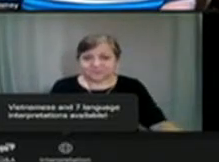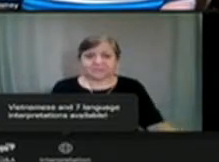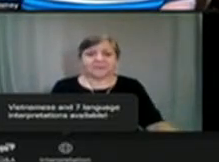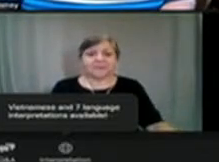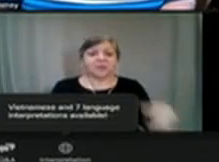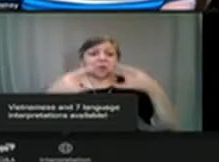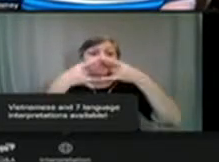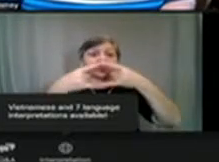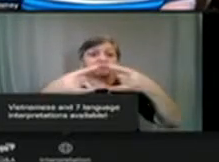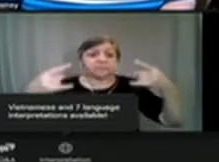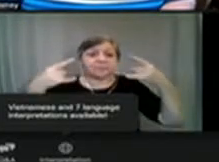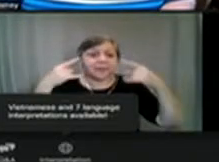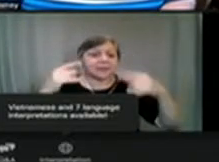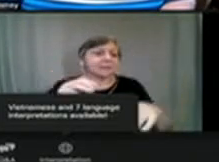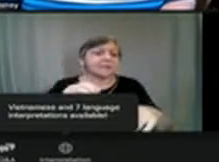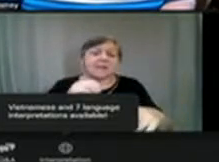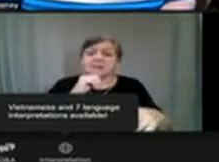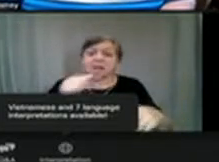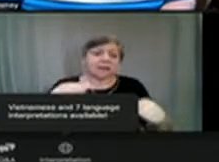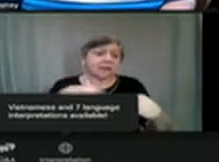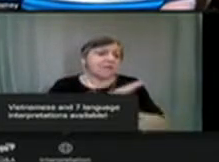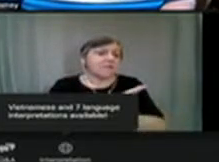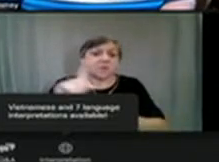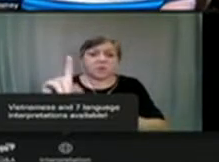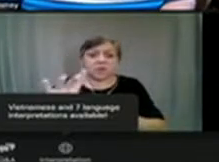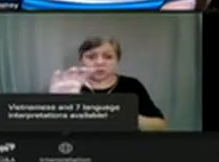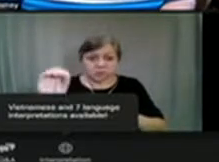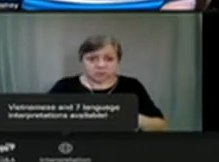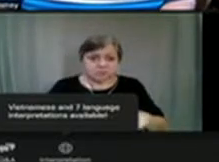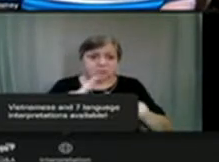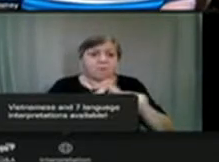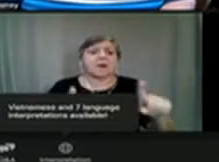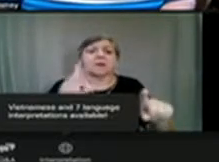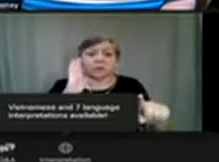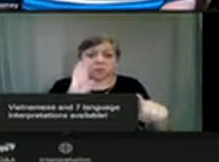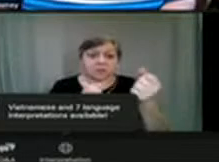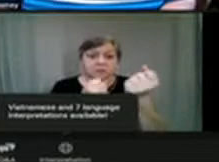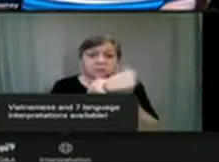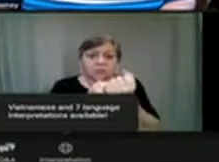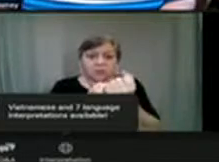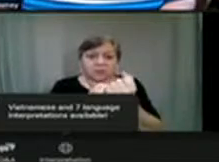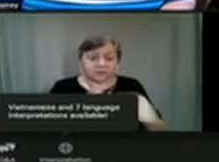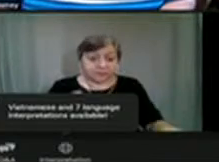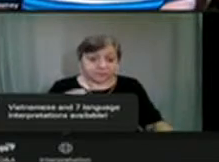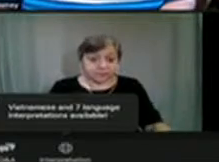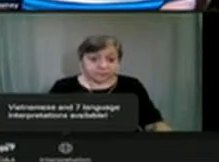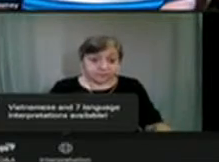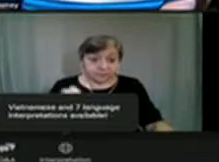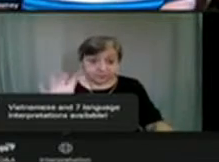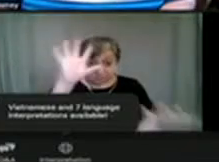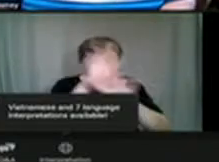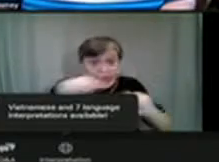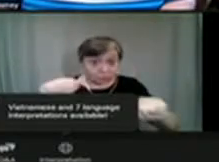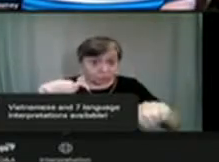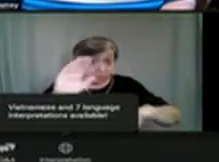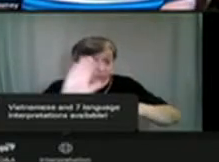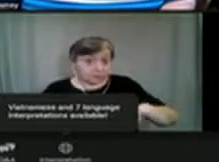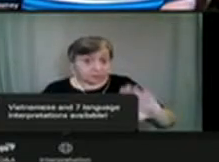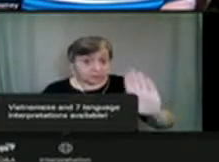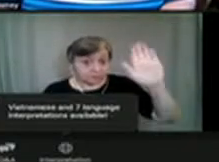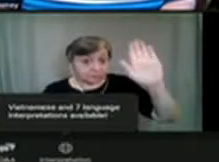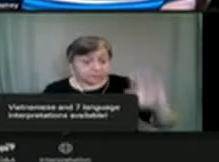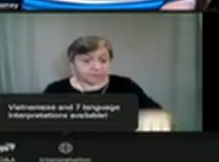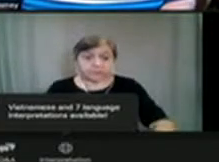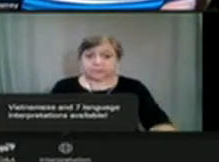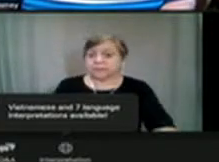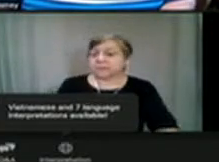great. I mean, it's not a solution, right? But it's a support. Yes. Superintendent, you had your hand up. Yes,